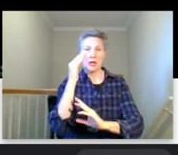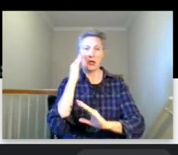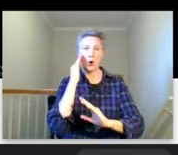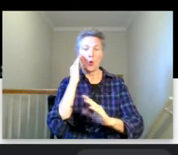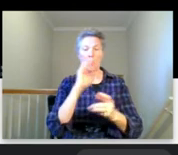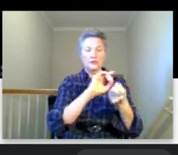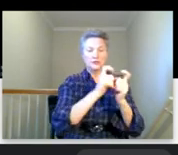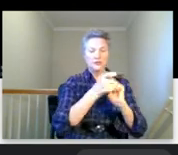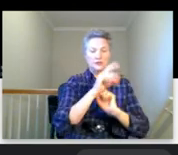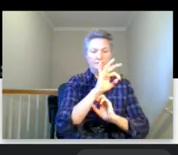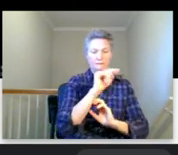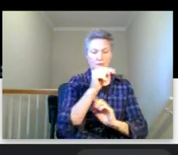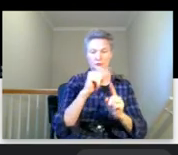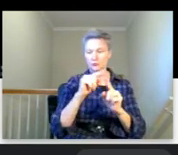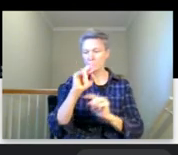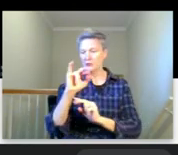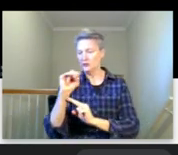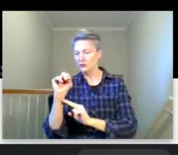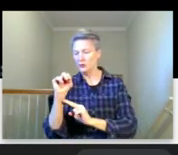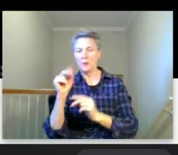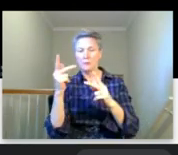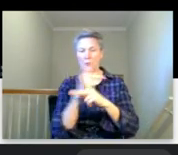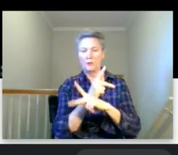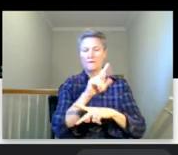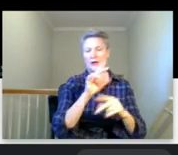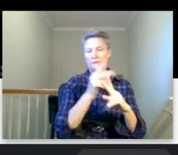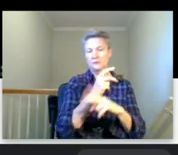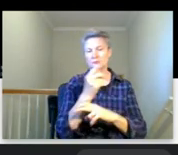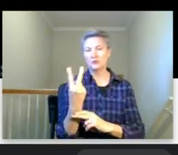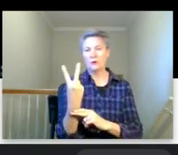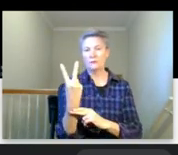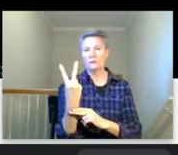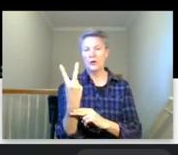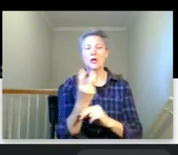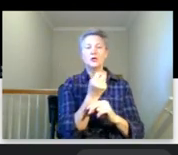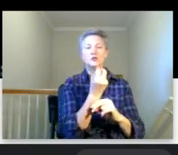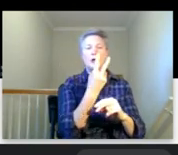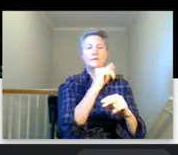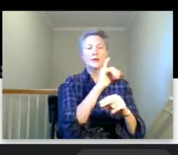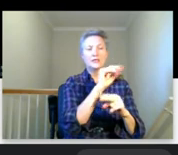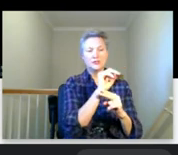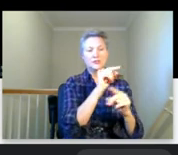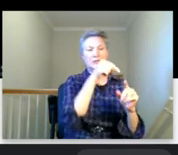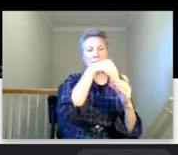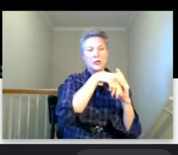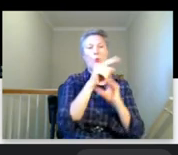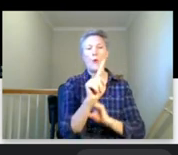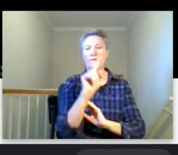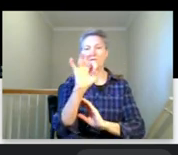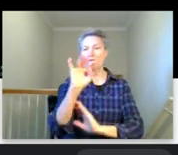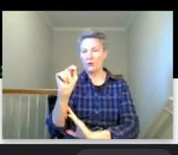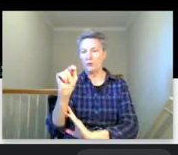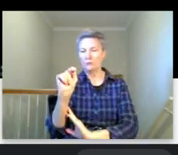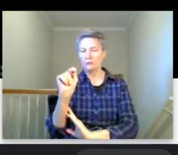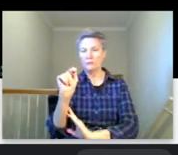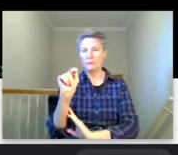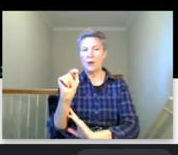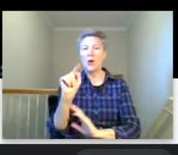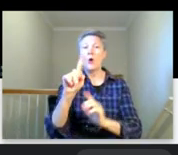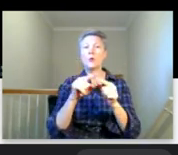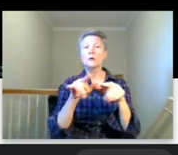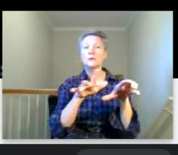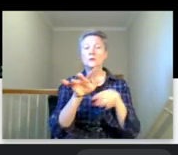feet to inches by multiplying 5 by 12 because there are 12 inches in a foot. When I